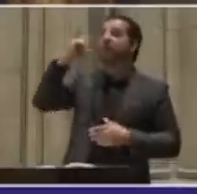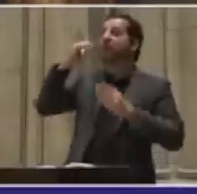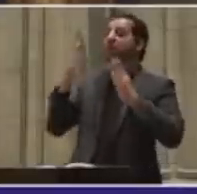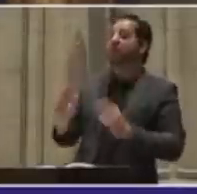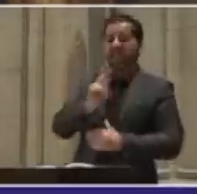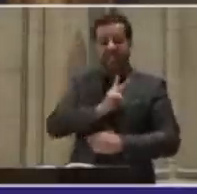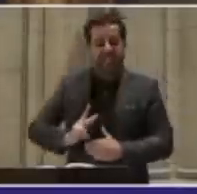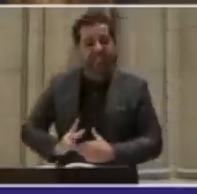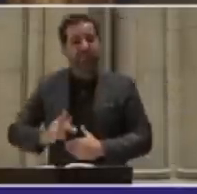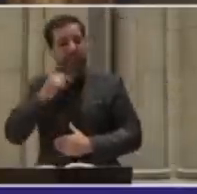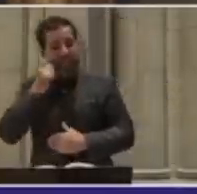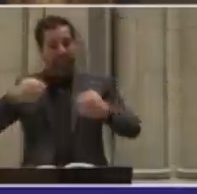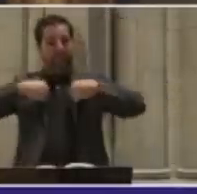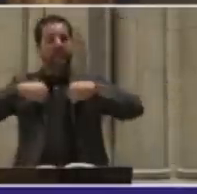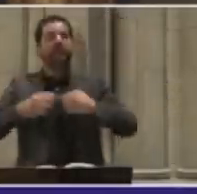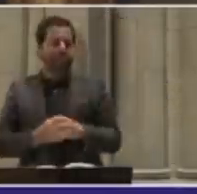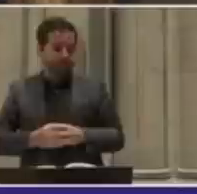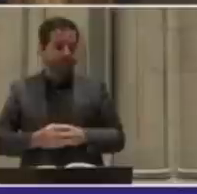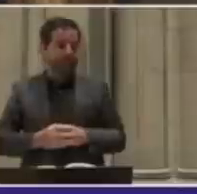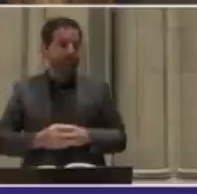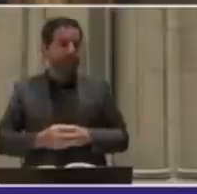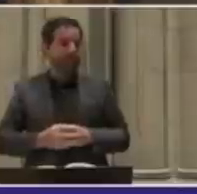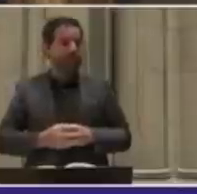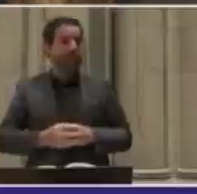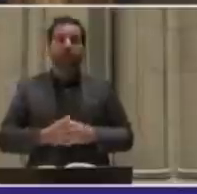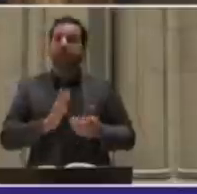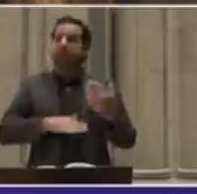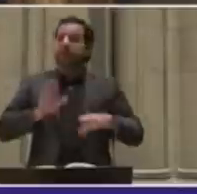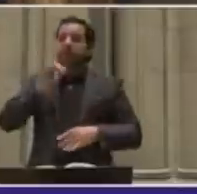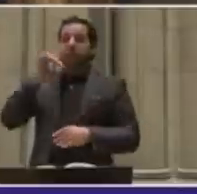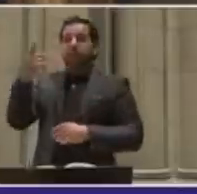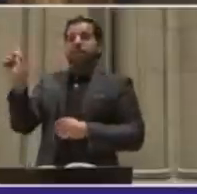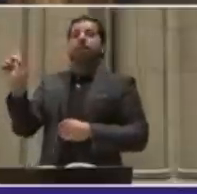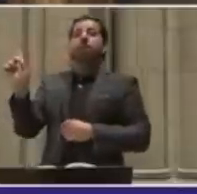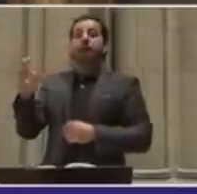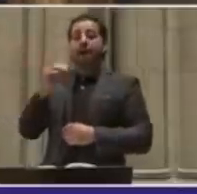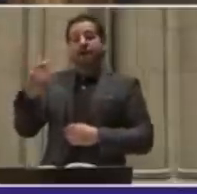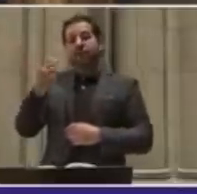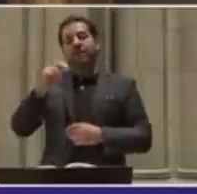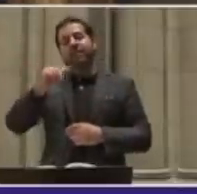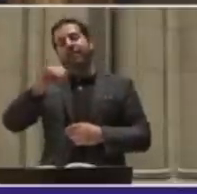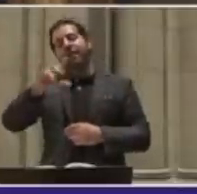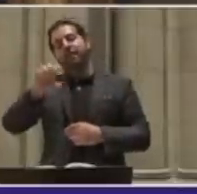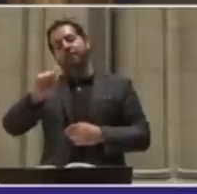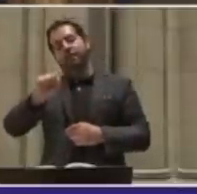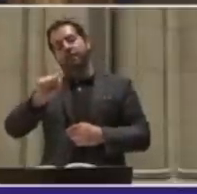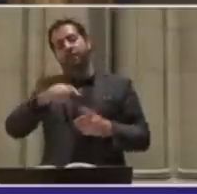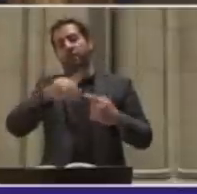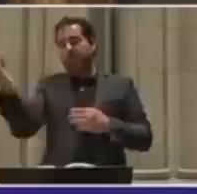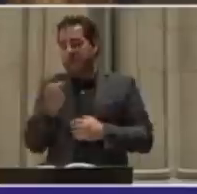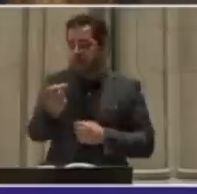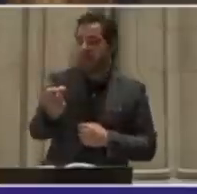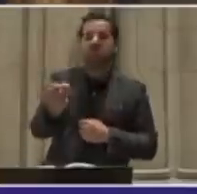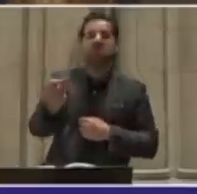and kings because of me, as a testimony to them and the Gentiles. When they hand you